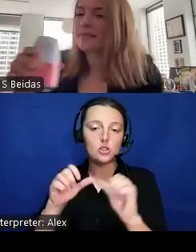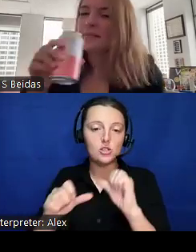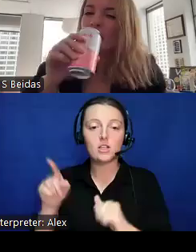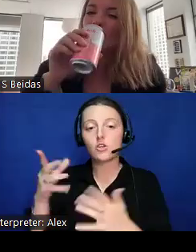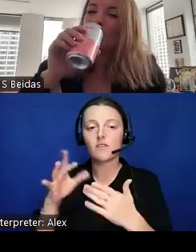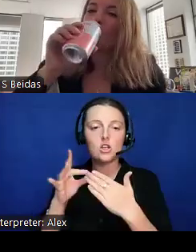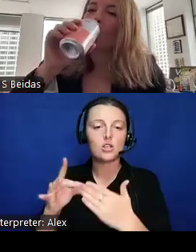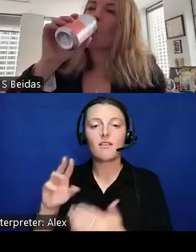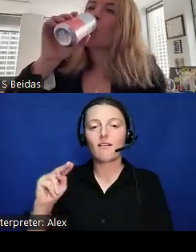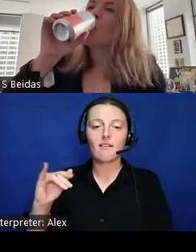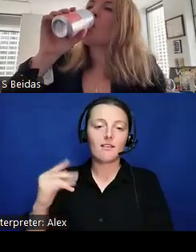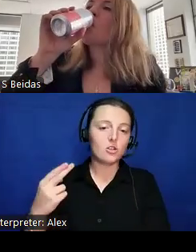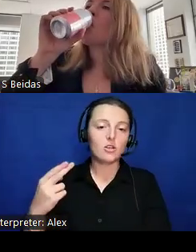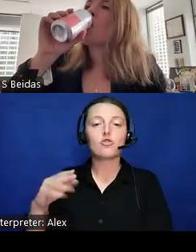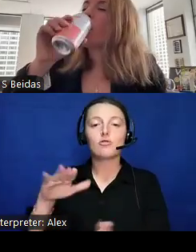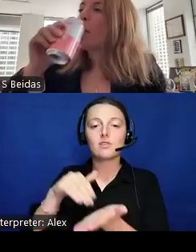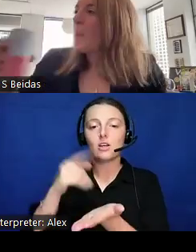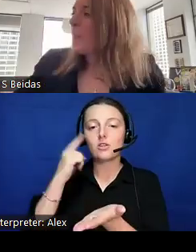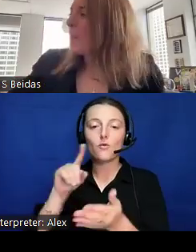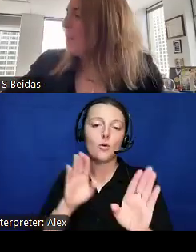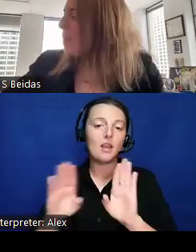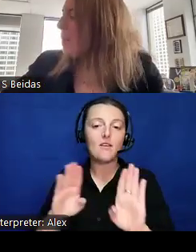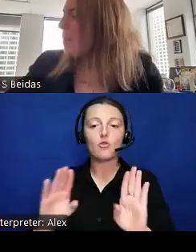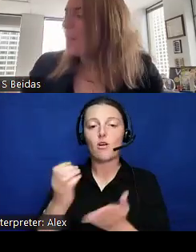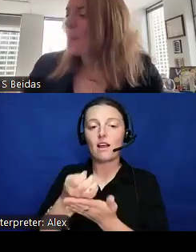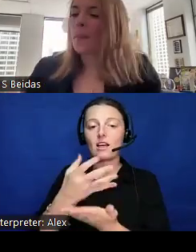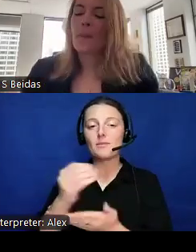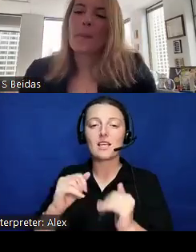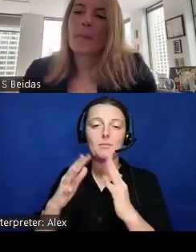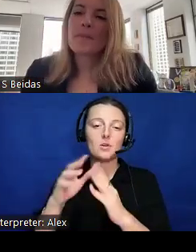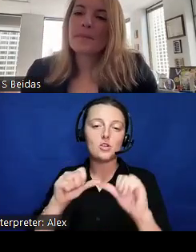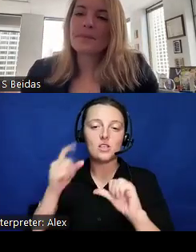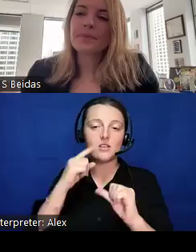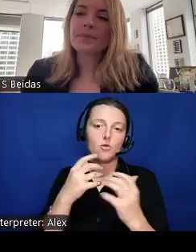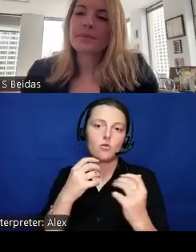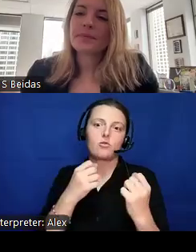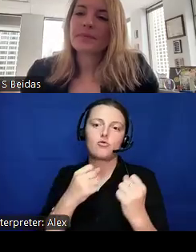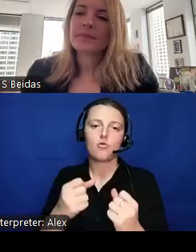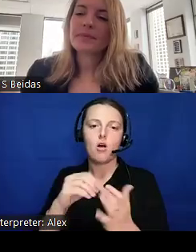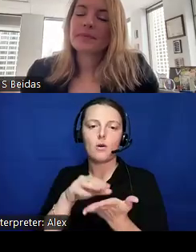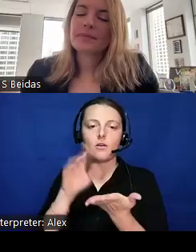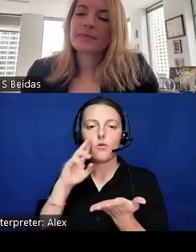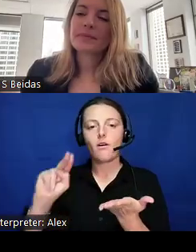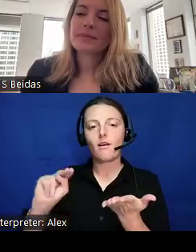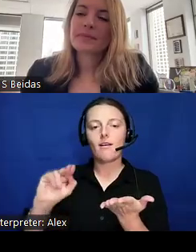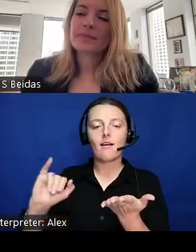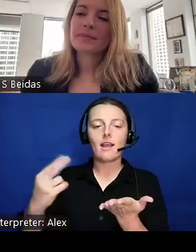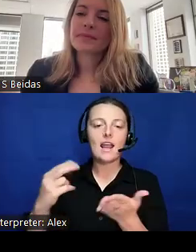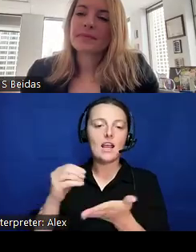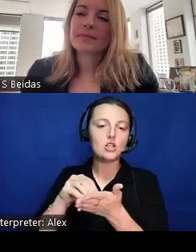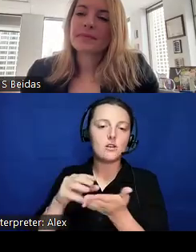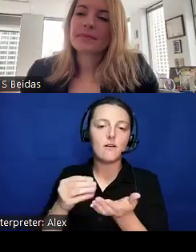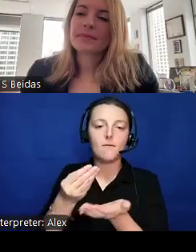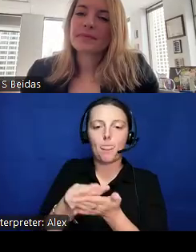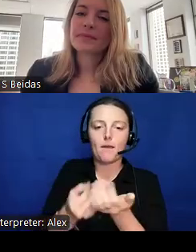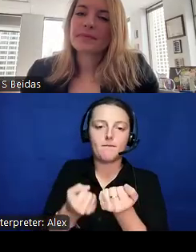science with a very strong record of NIH-funded implementation research, serving as MPI or PI of 14 grants, totaling about $45